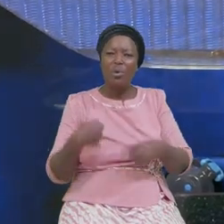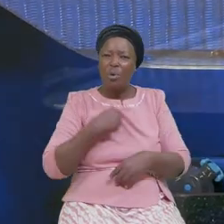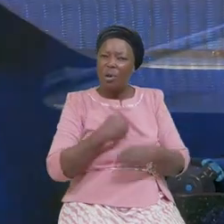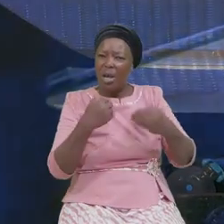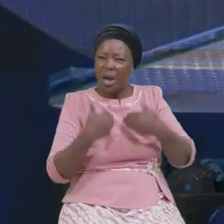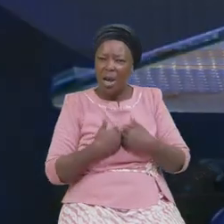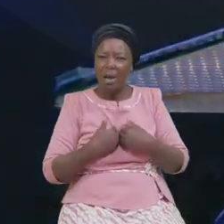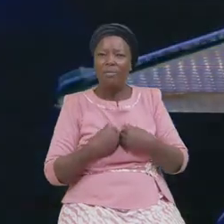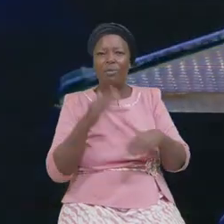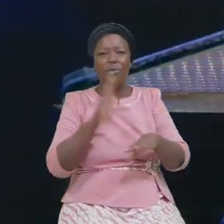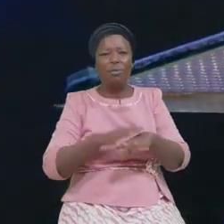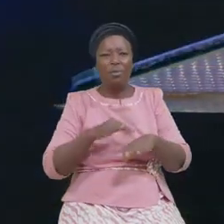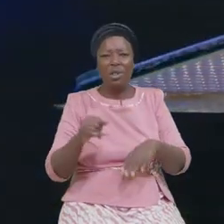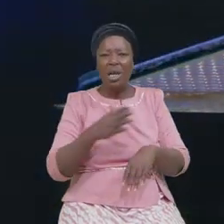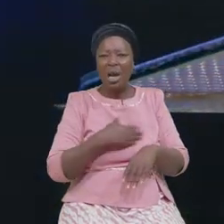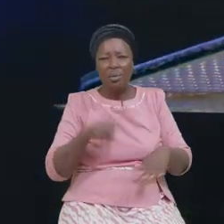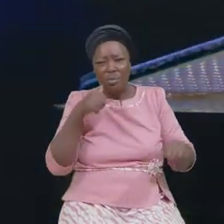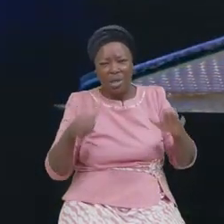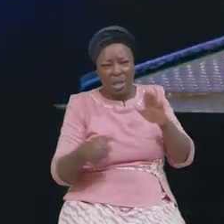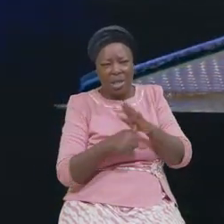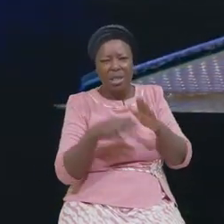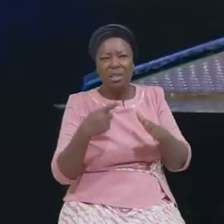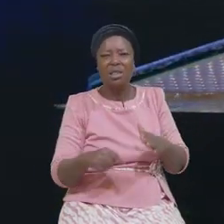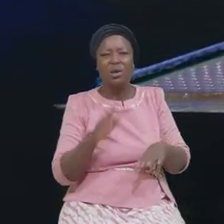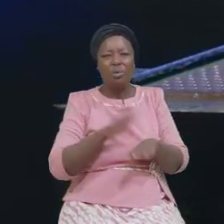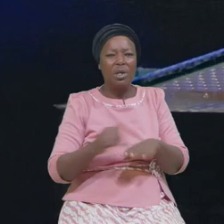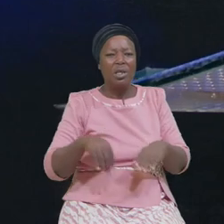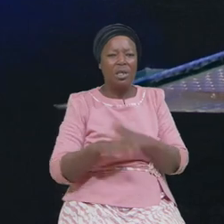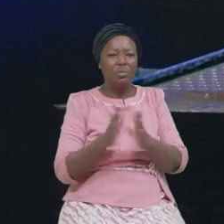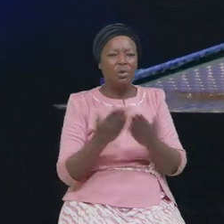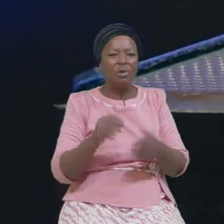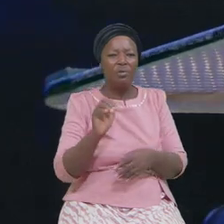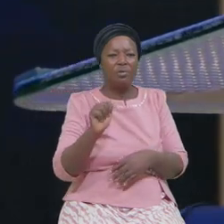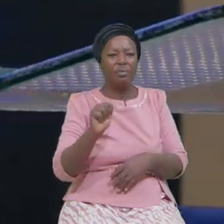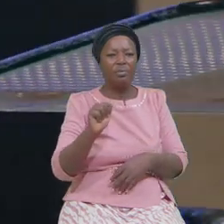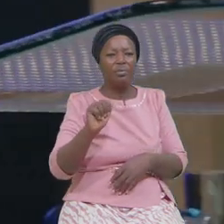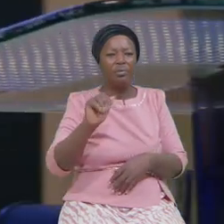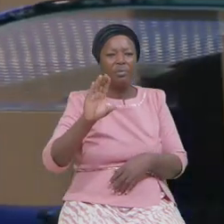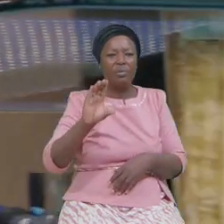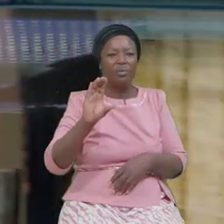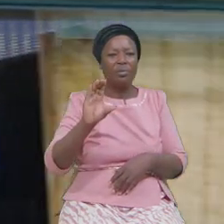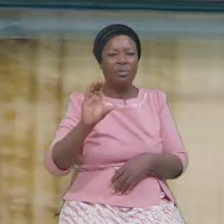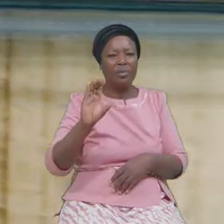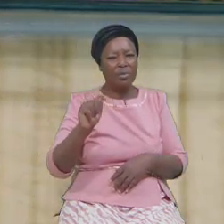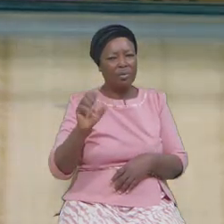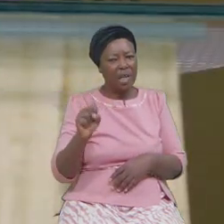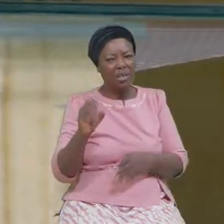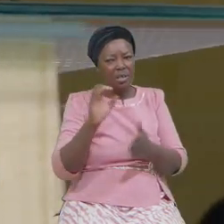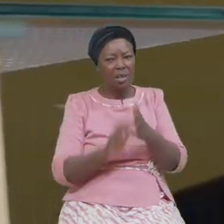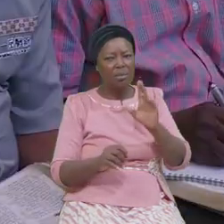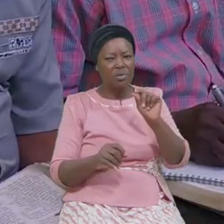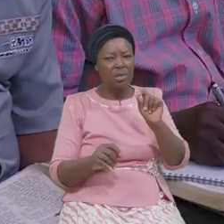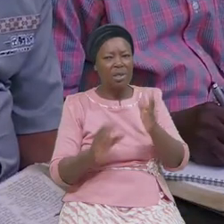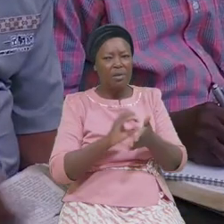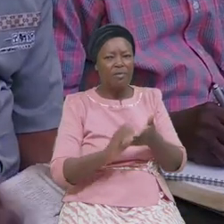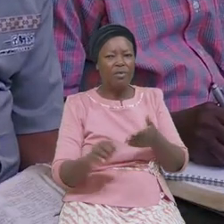have warning and we heed the warning. Acts chapter 20, reading from verse